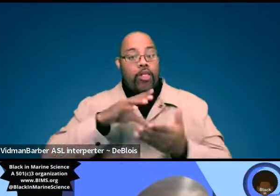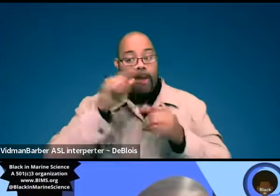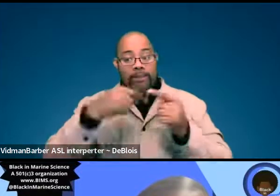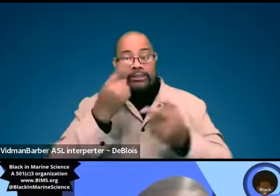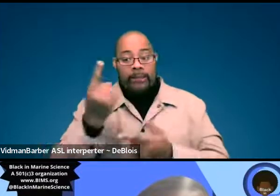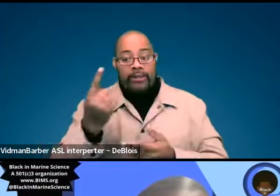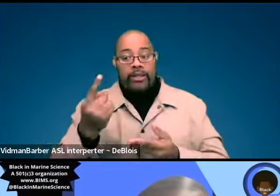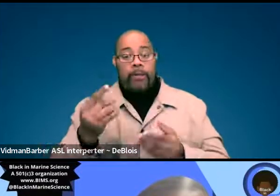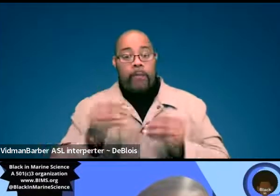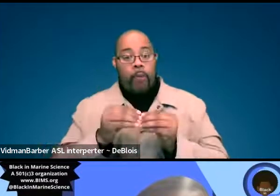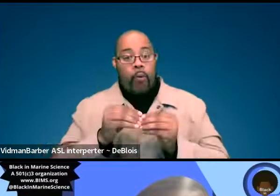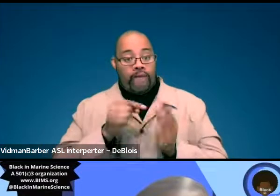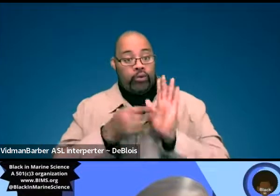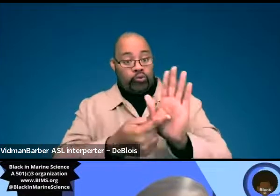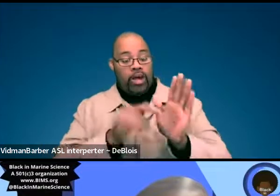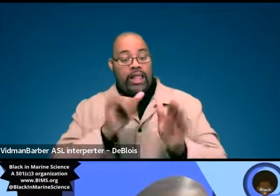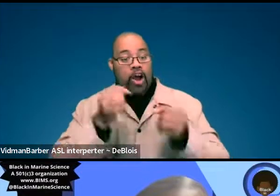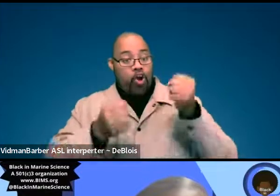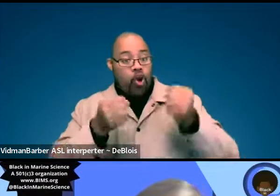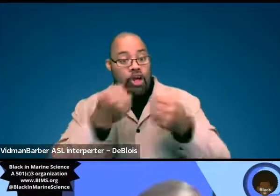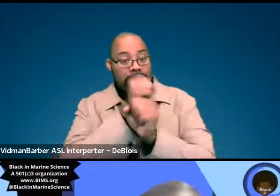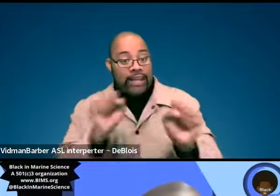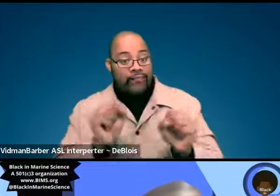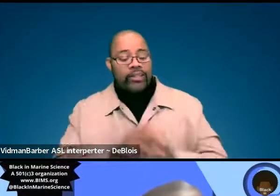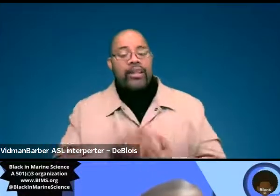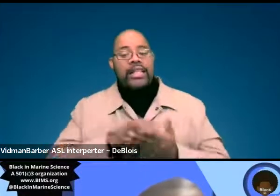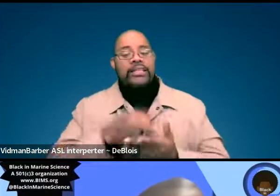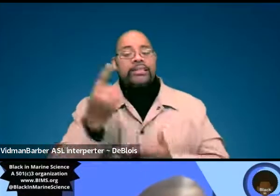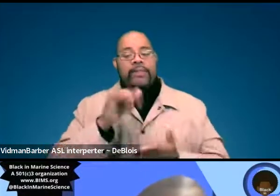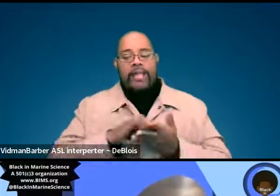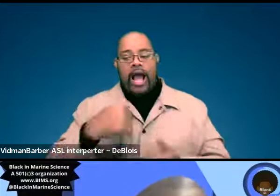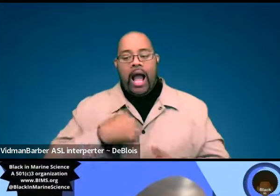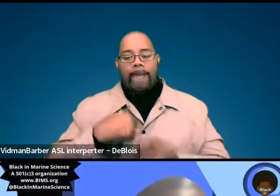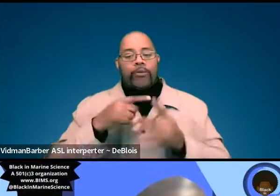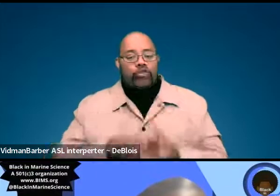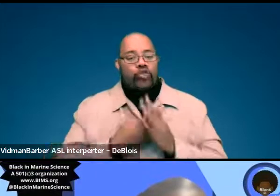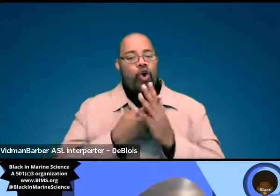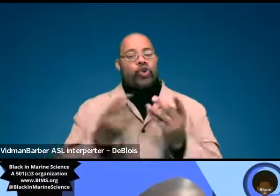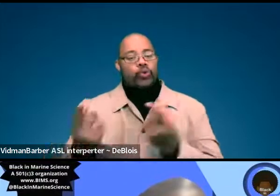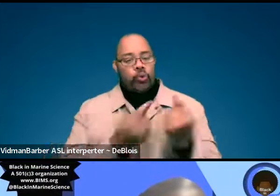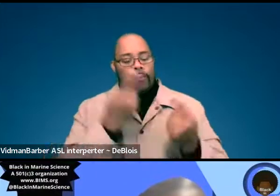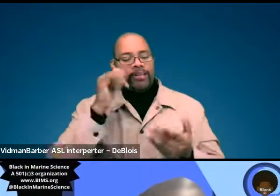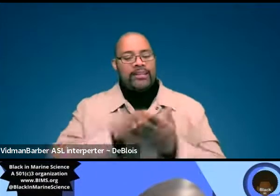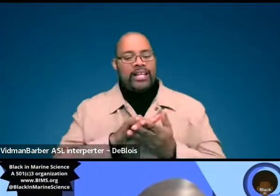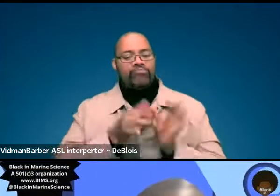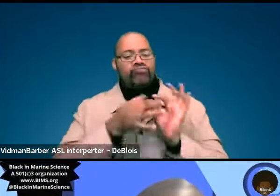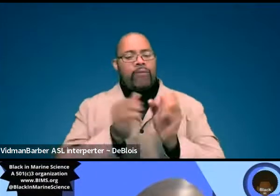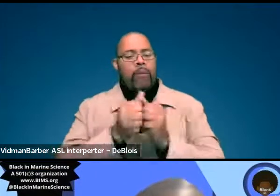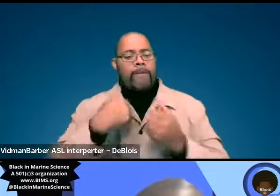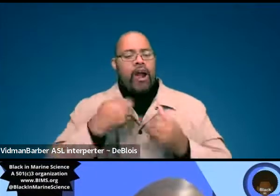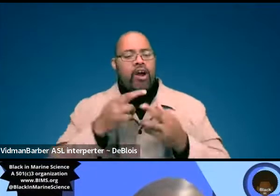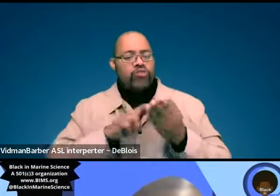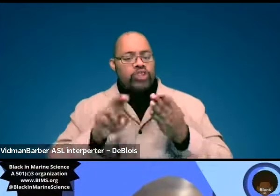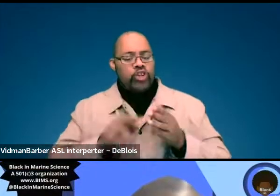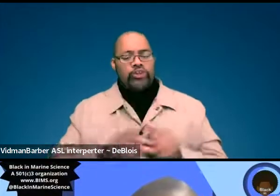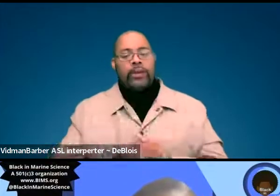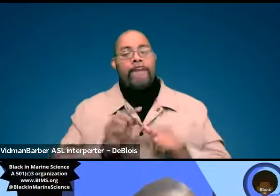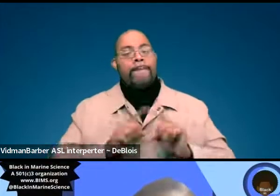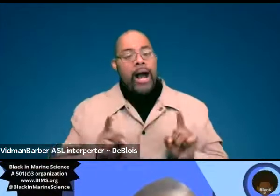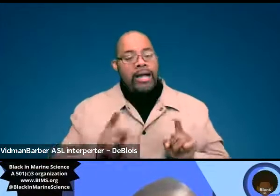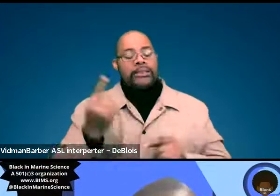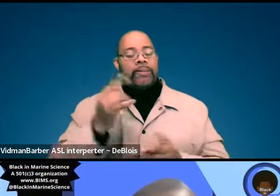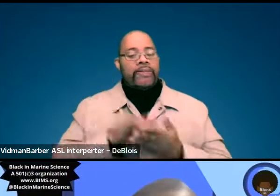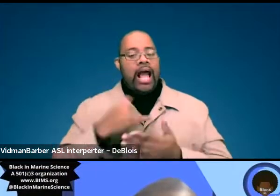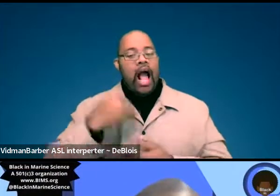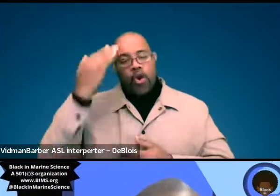something more forward-facing, like vehicle safety, is something that I'm starting to do because it is relevant to my research, but it's something